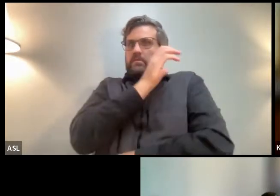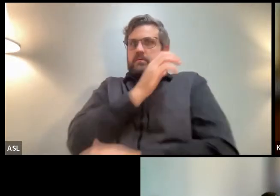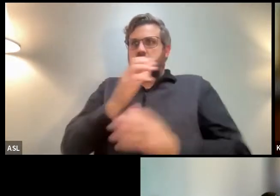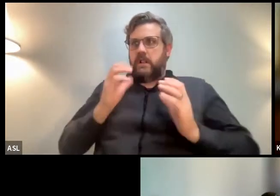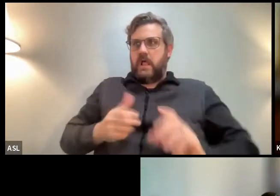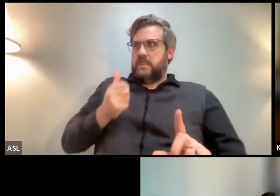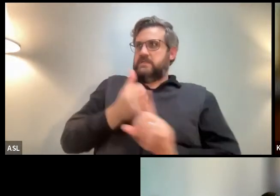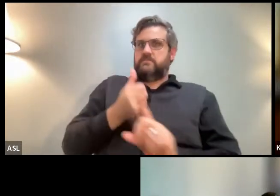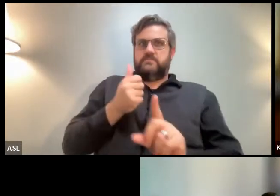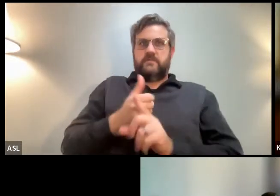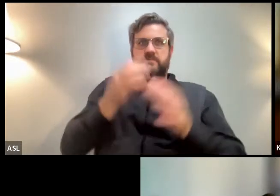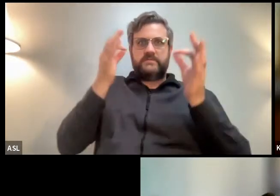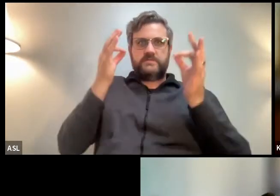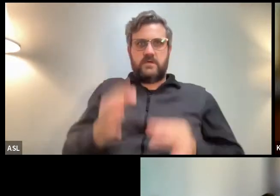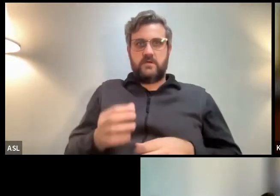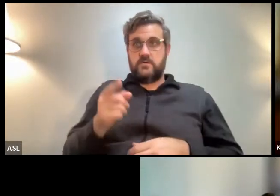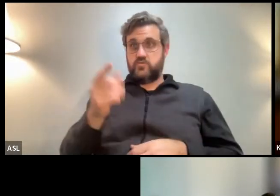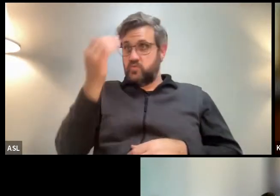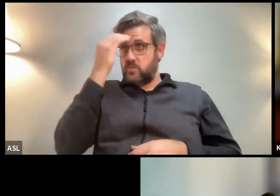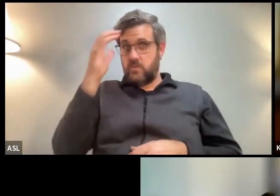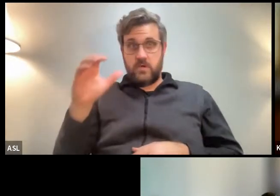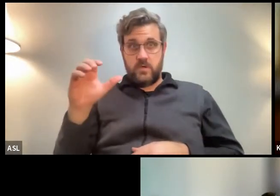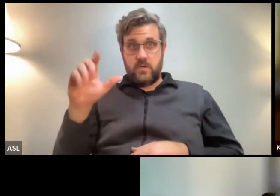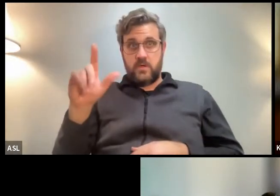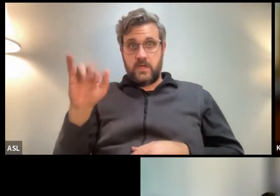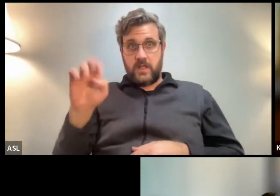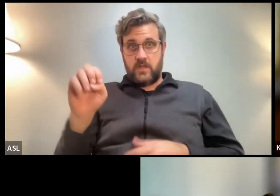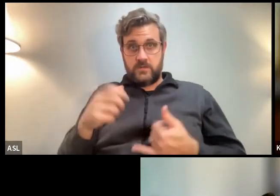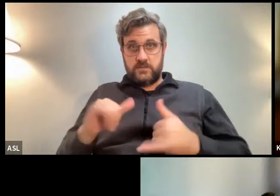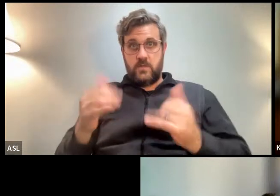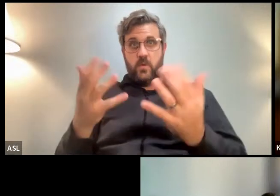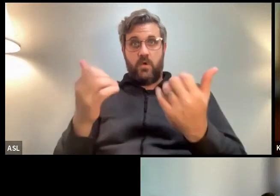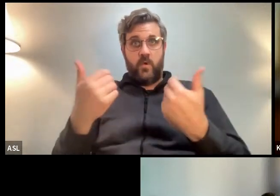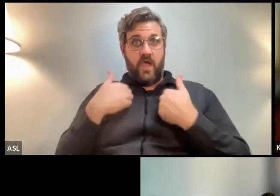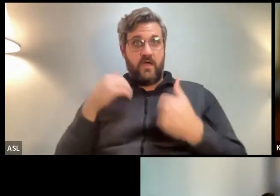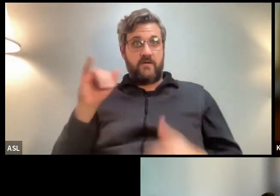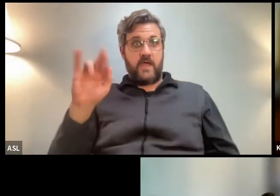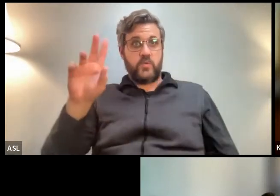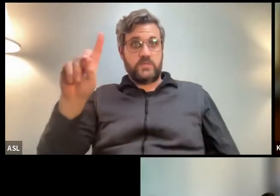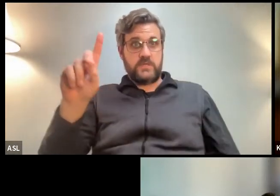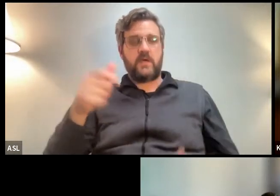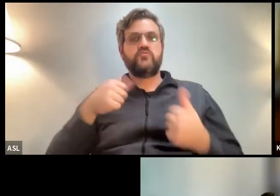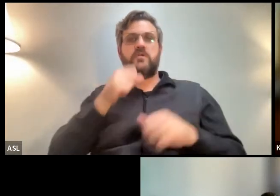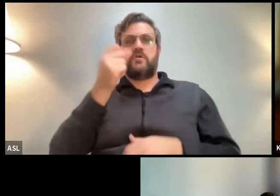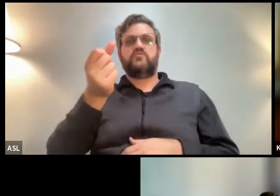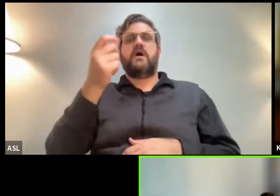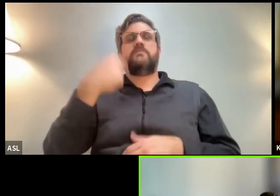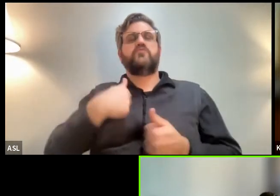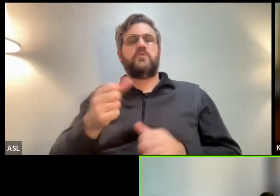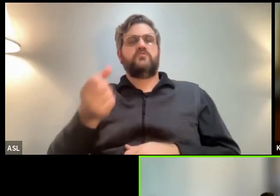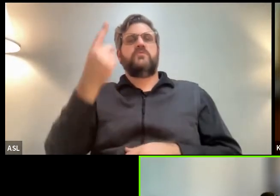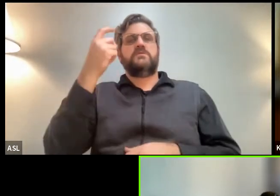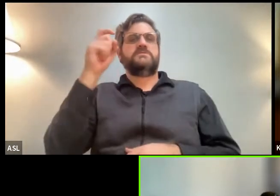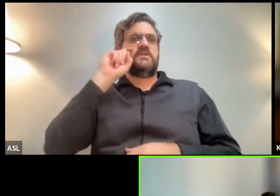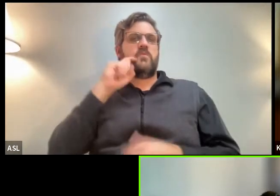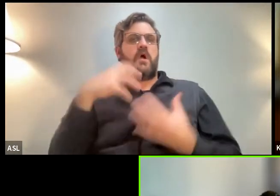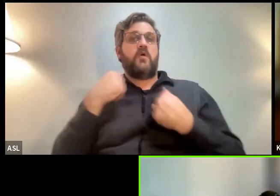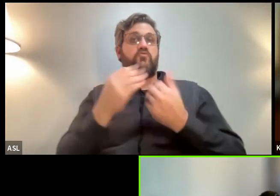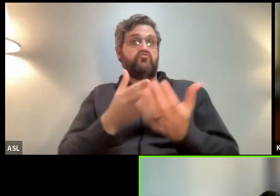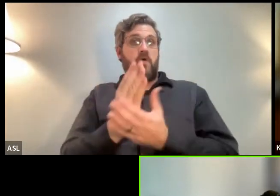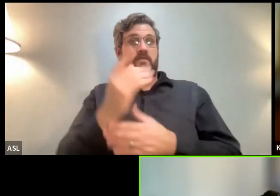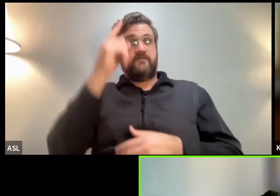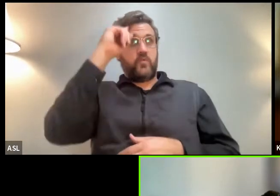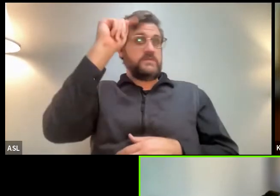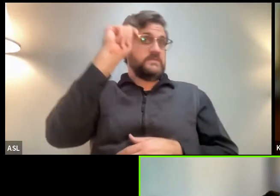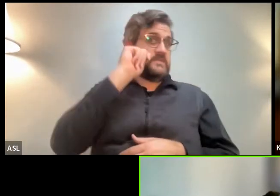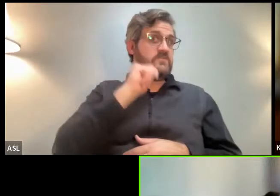wants the IUD at this time in her life? I'm trying to get a better grasp on understanding sexual health rights for teens and adults. Yeah, so